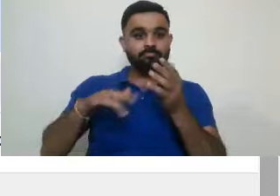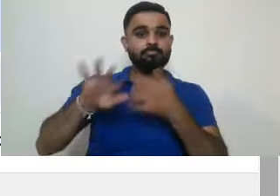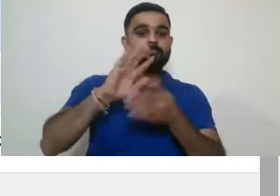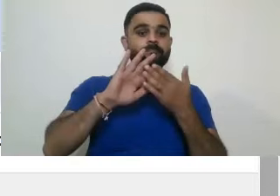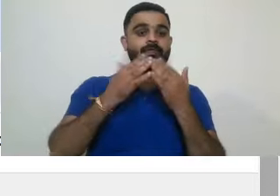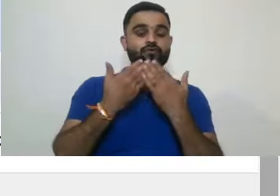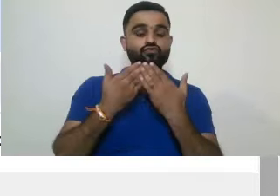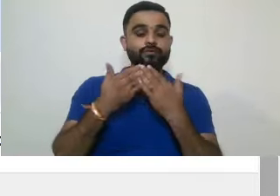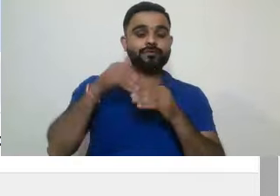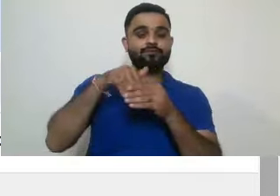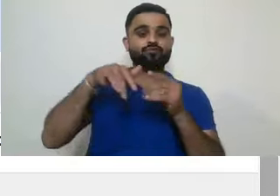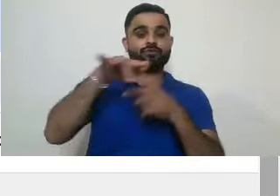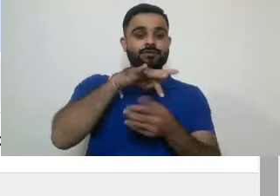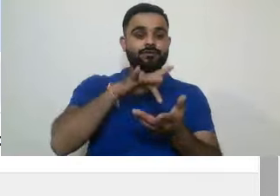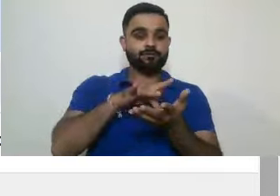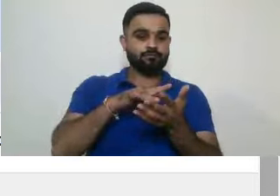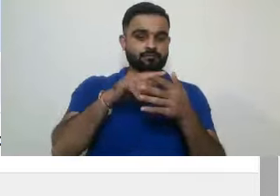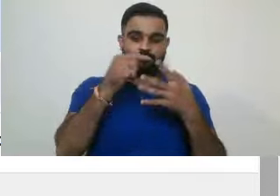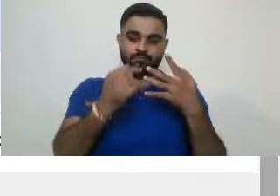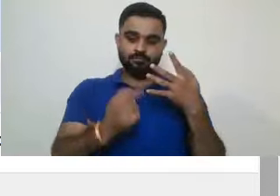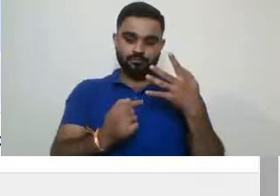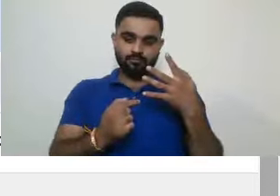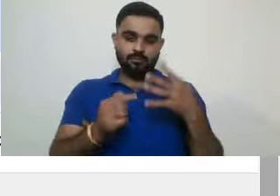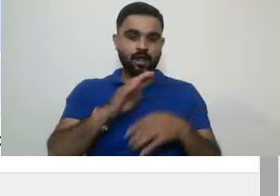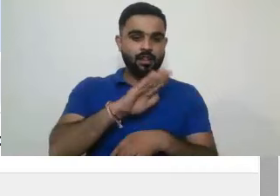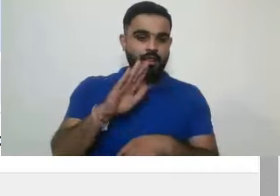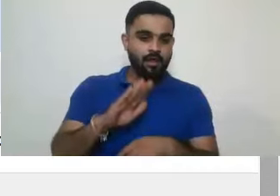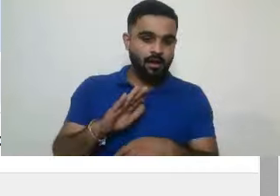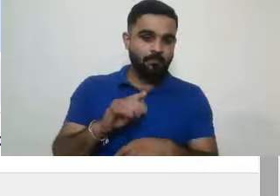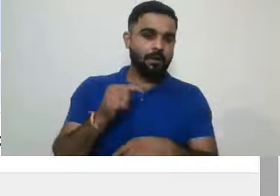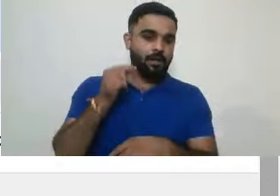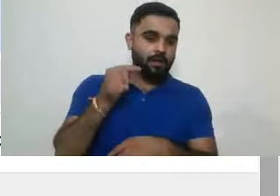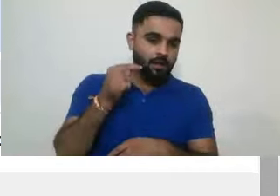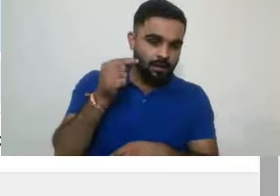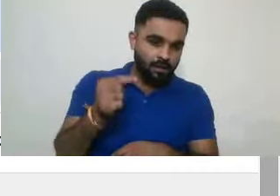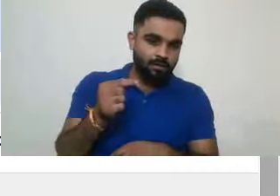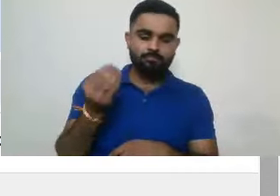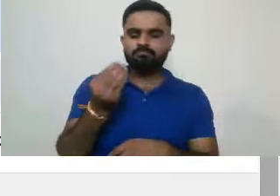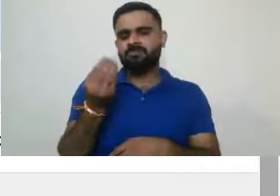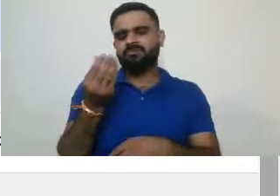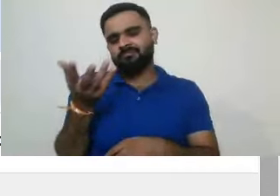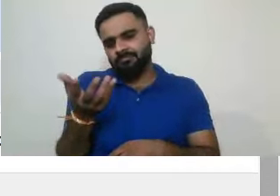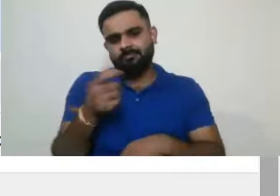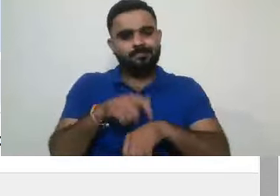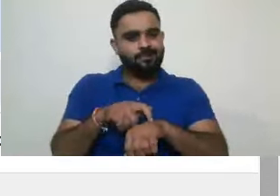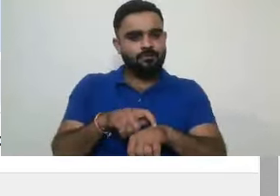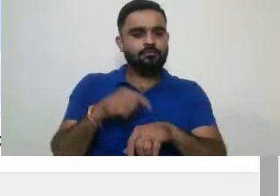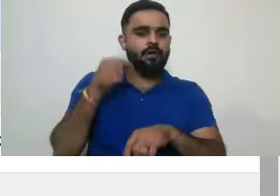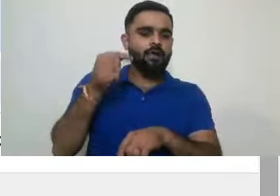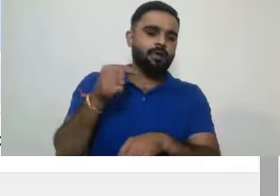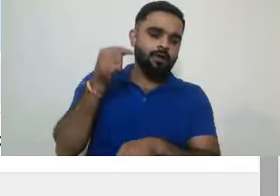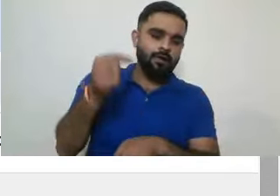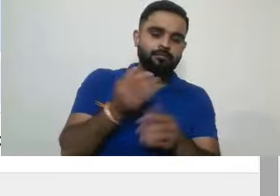education context? And the options are never, rarely, sometimes, often,